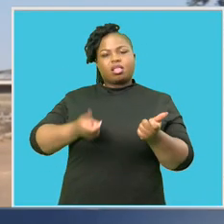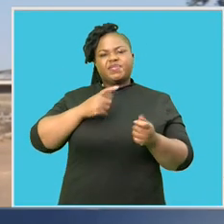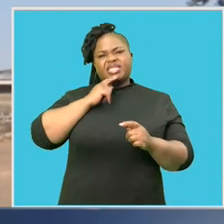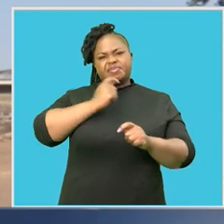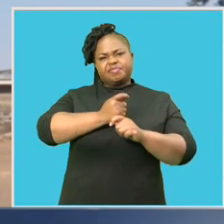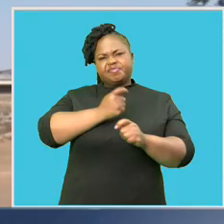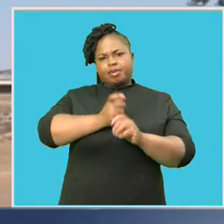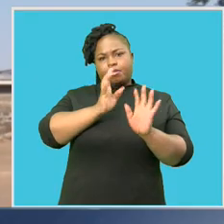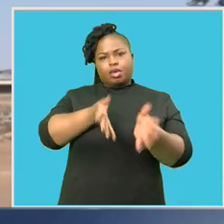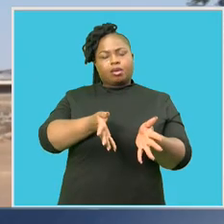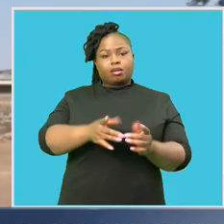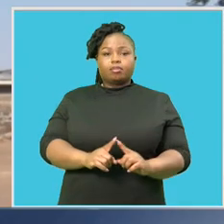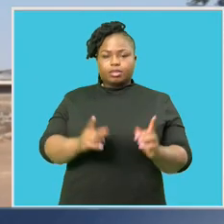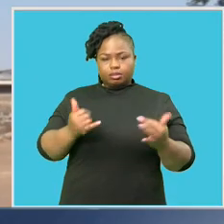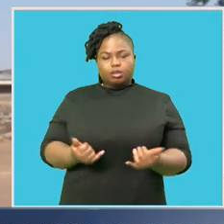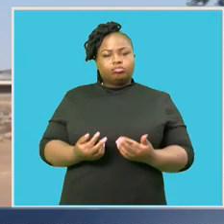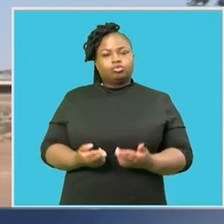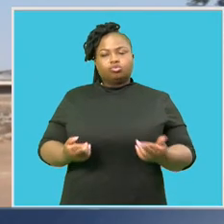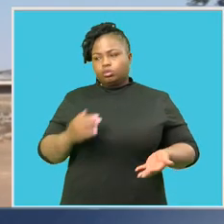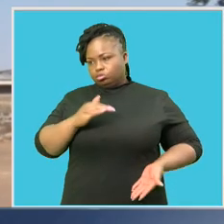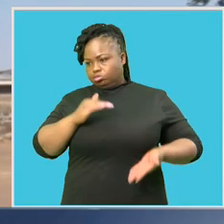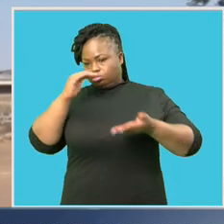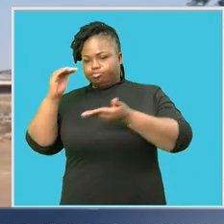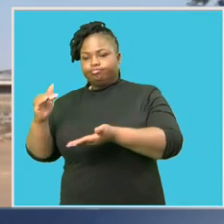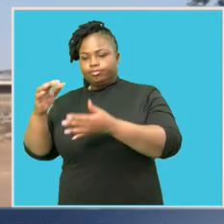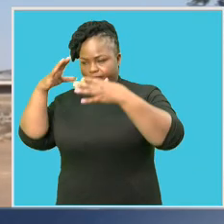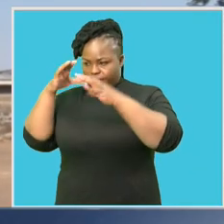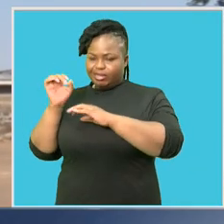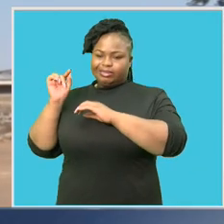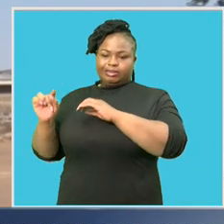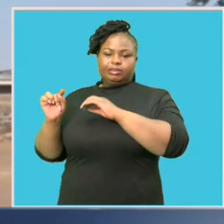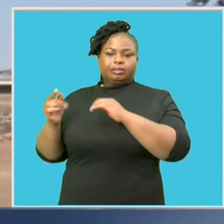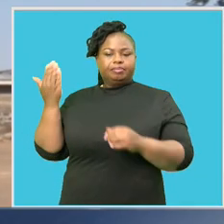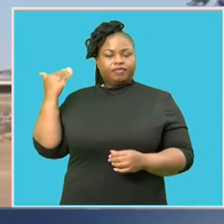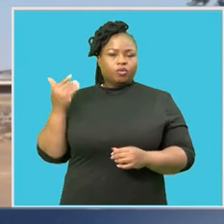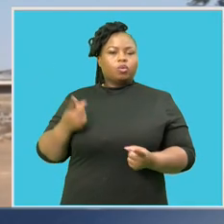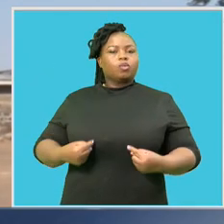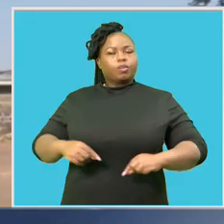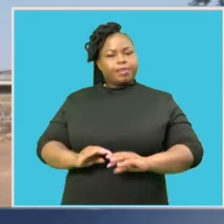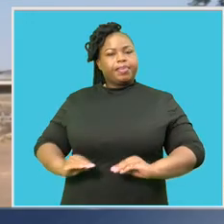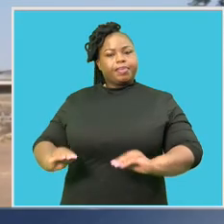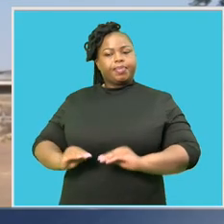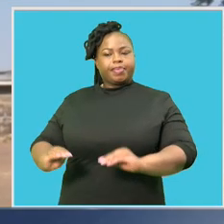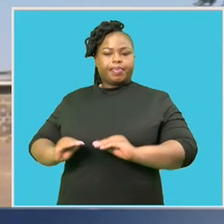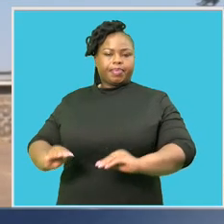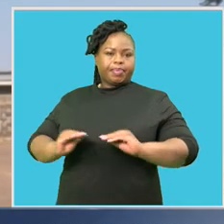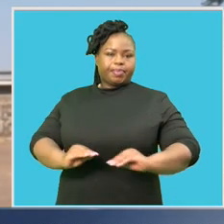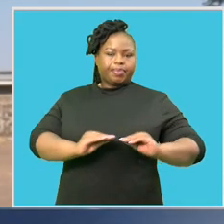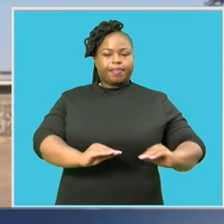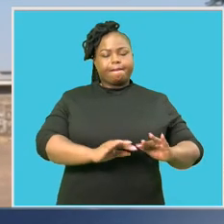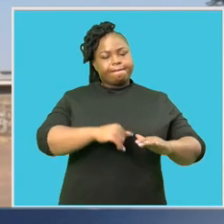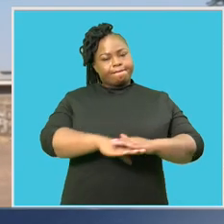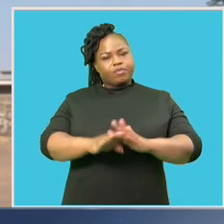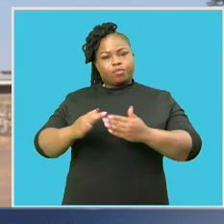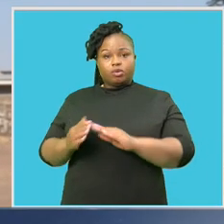settlements. And we have taken all the resources to that area where we were conducting our community outreach door-to-door campaigns.